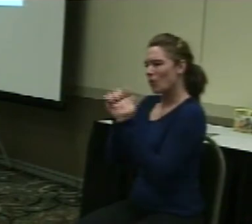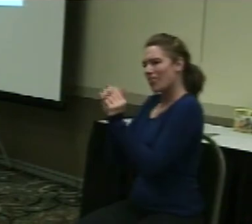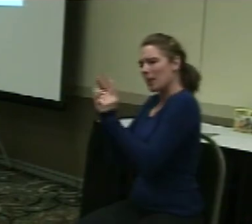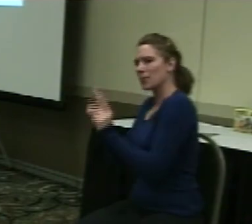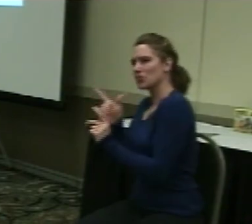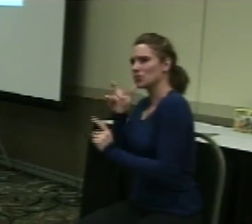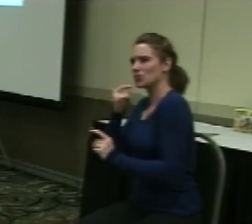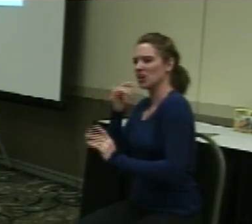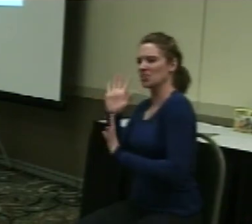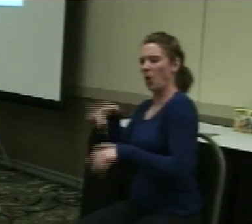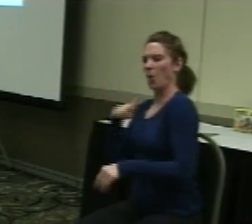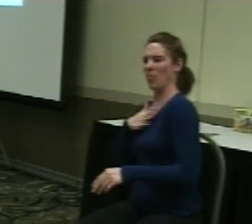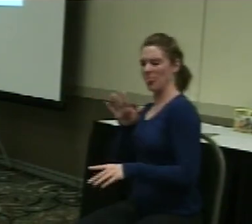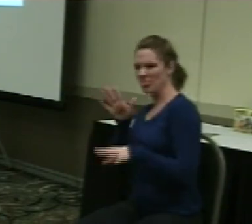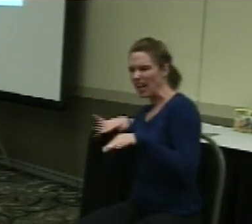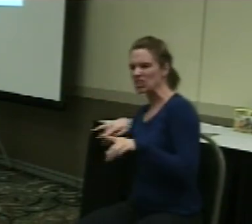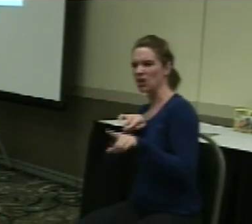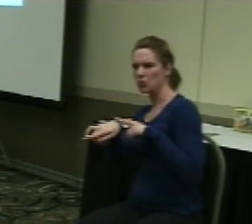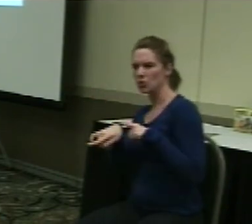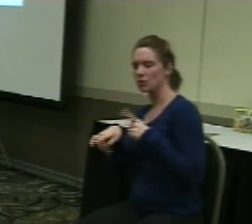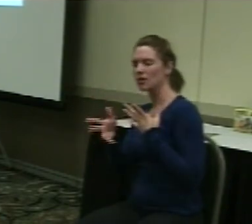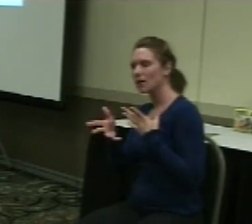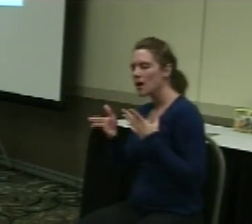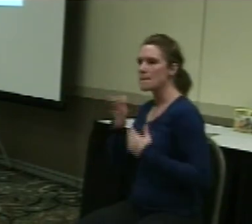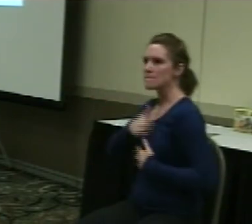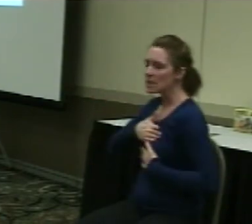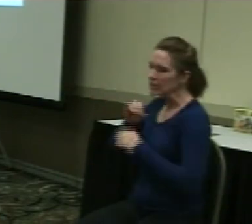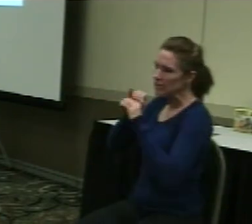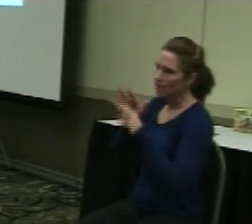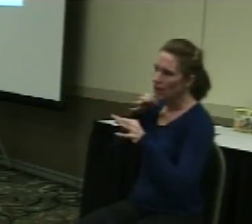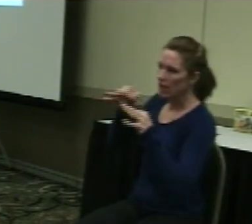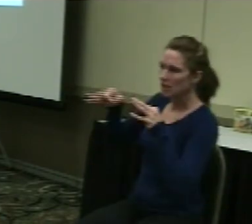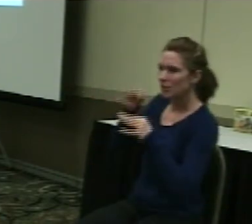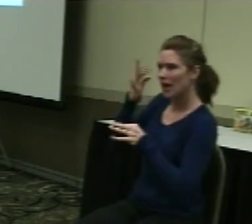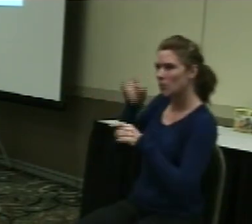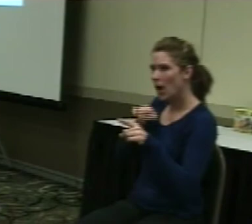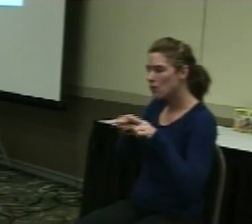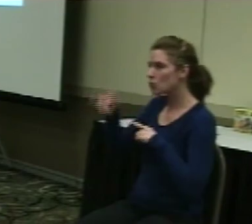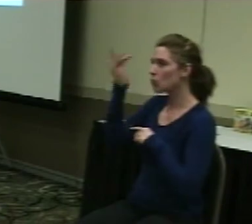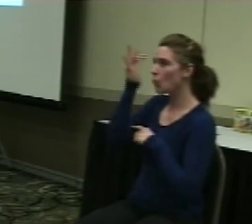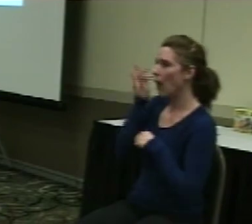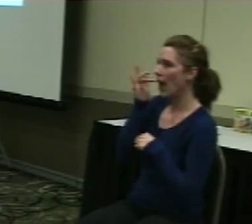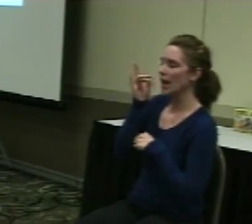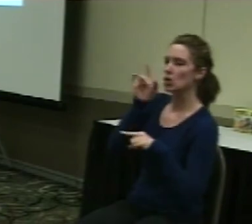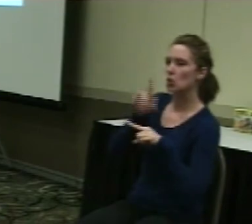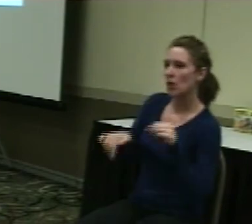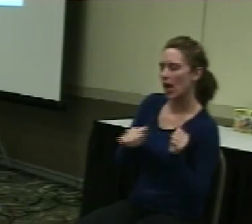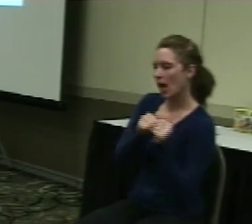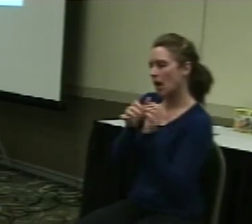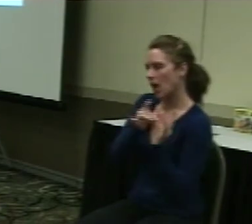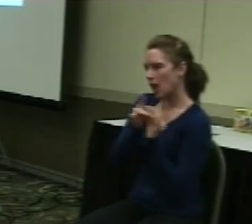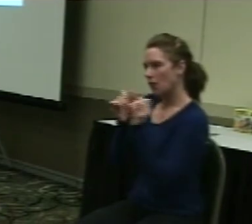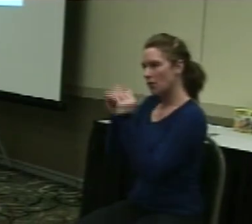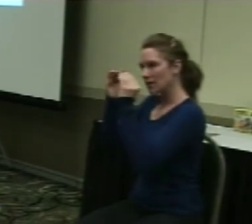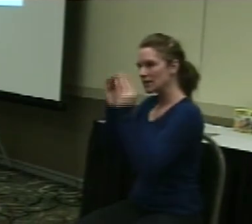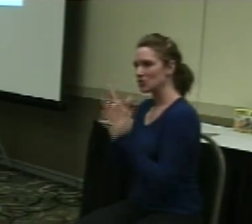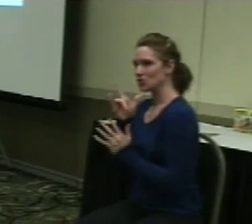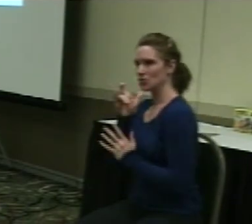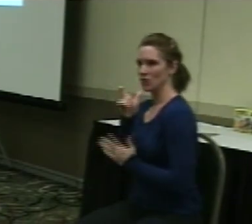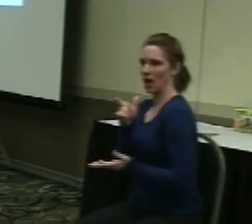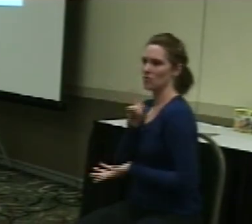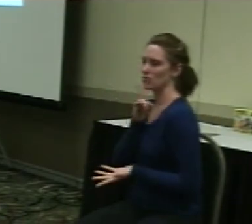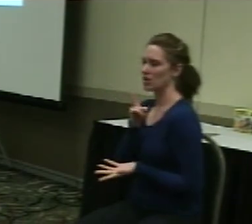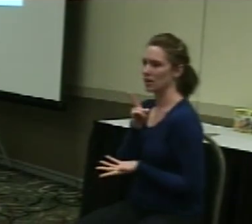who stays at that point. They need to clarify. And the person, you cannot work with a teacher who doesn't